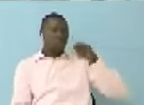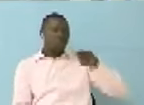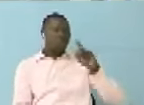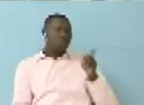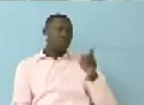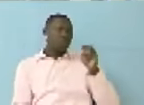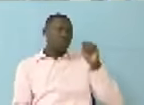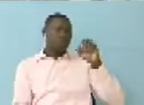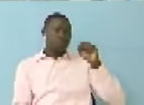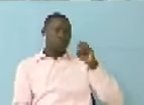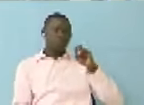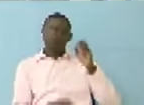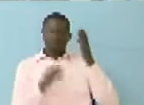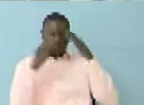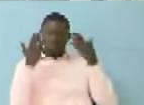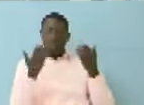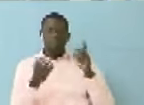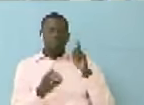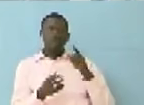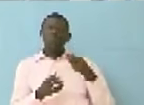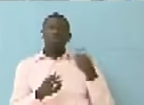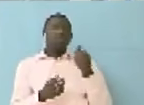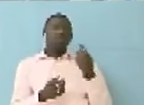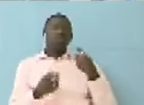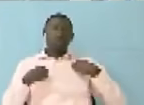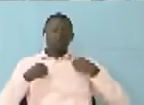And Councillor Kamara.